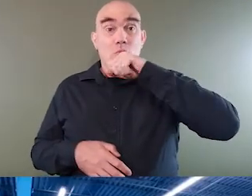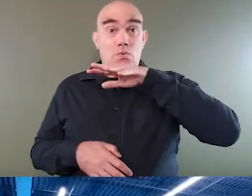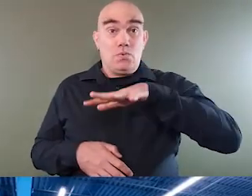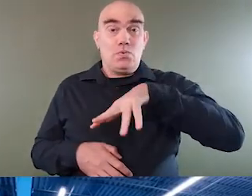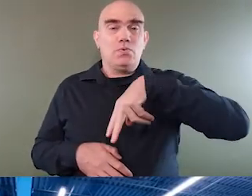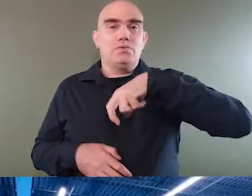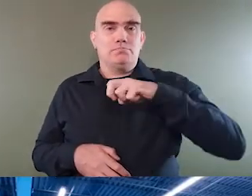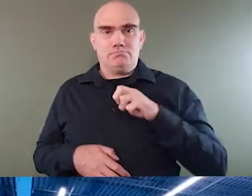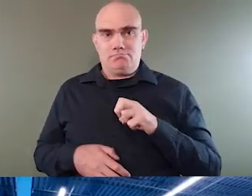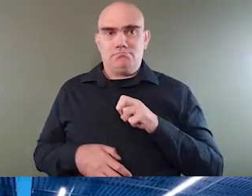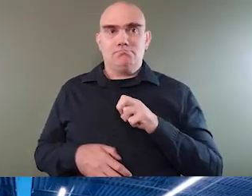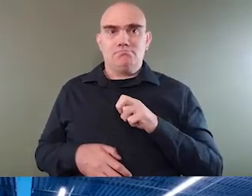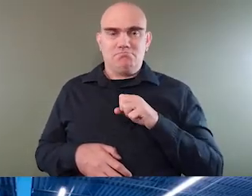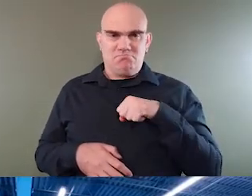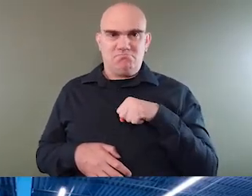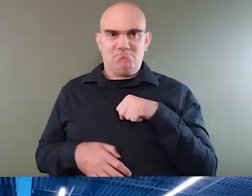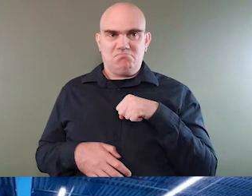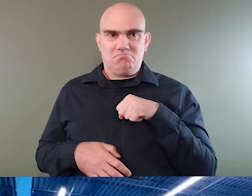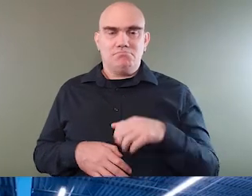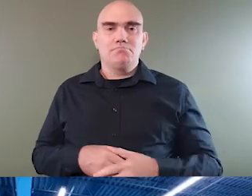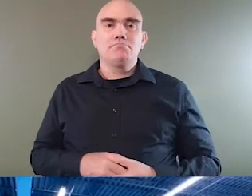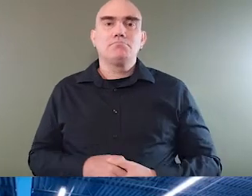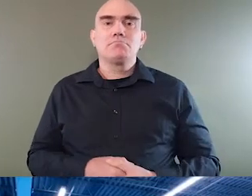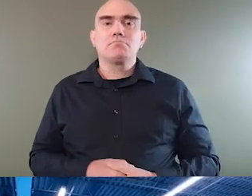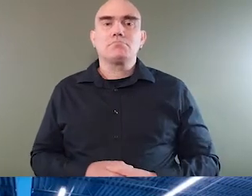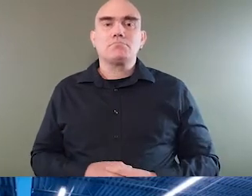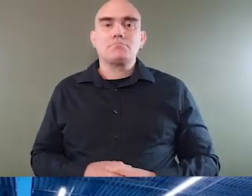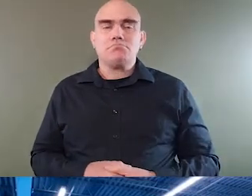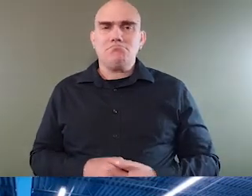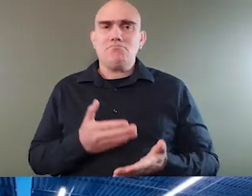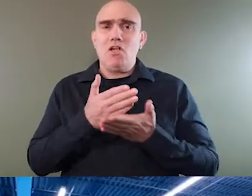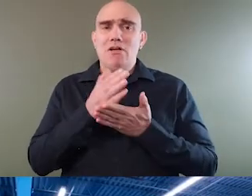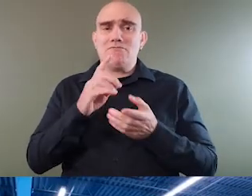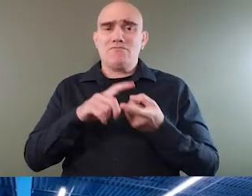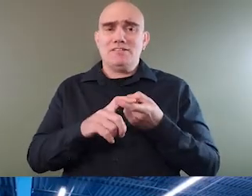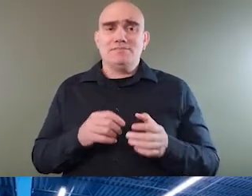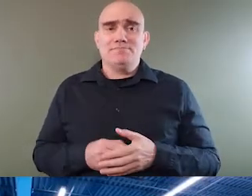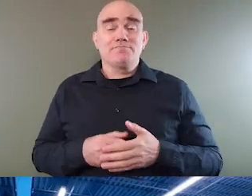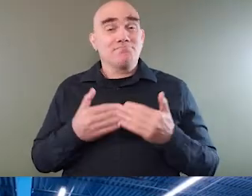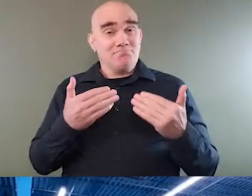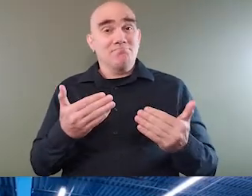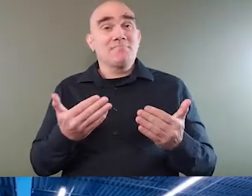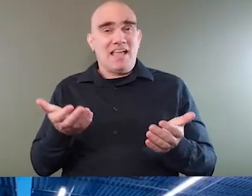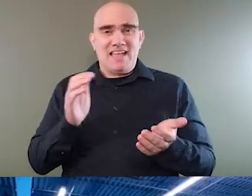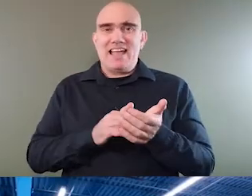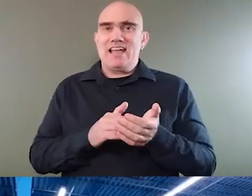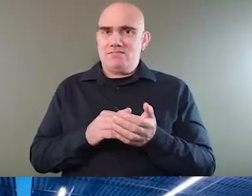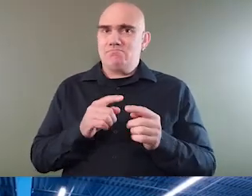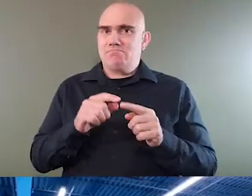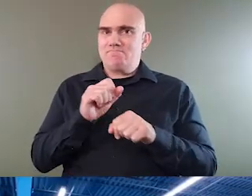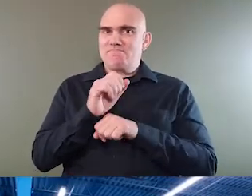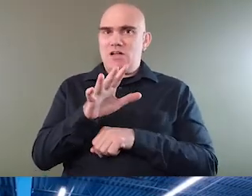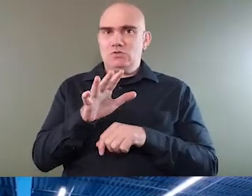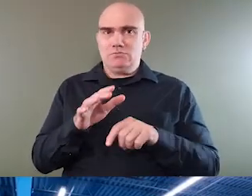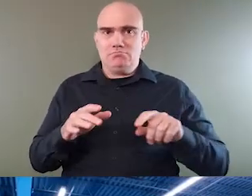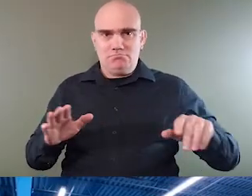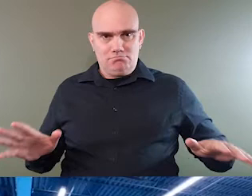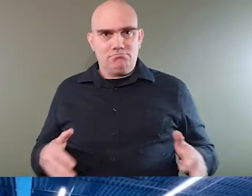Exhale, tuck and curl. All right, friends. Let's take this all the way up to mountain again.